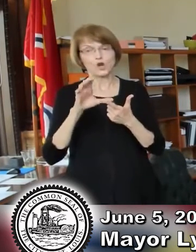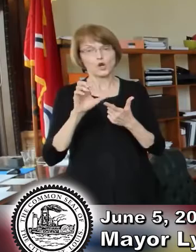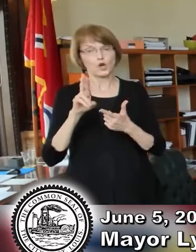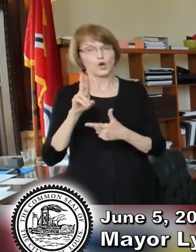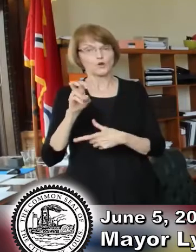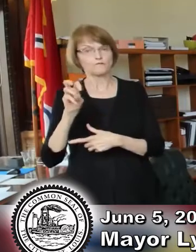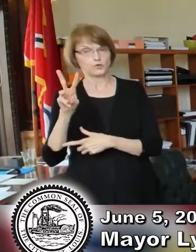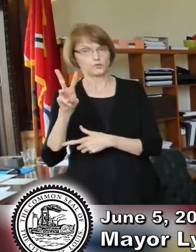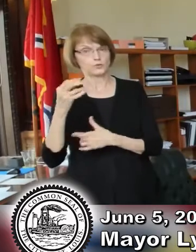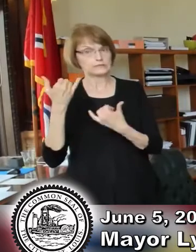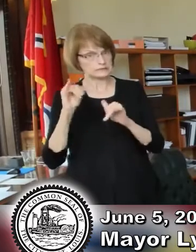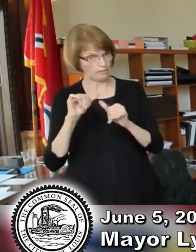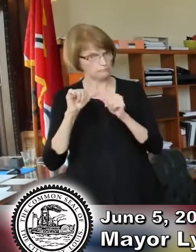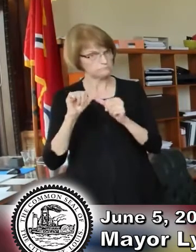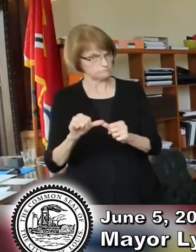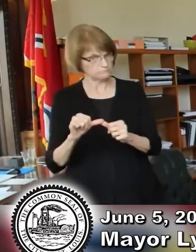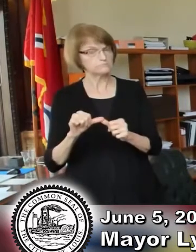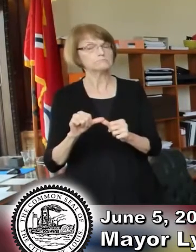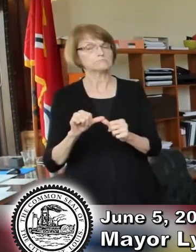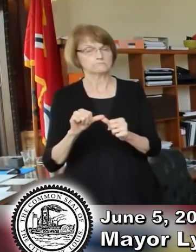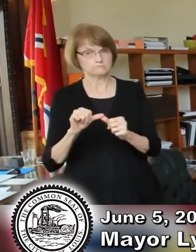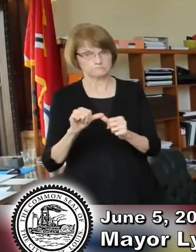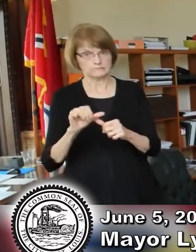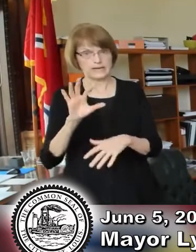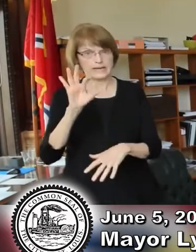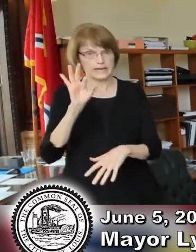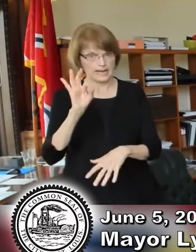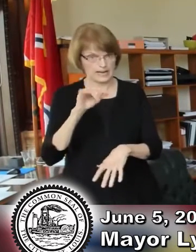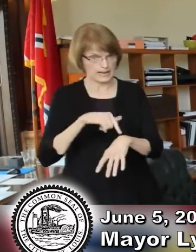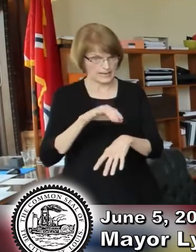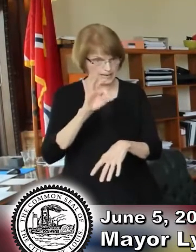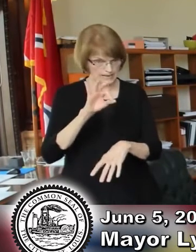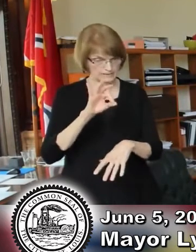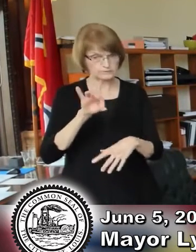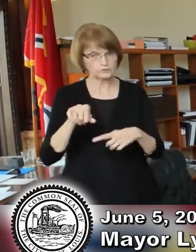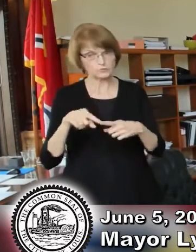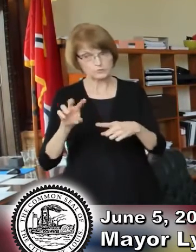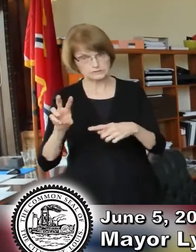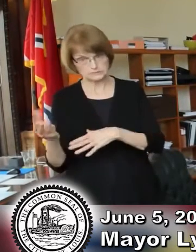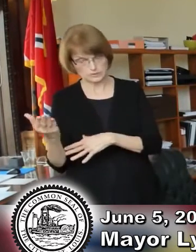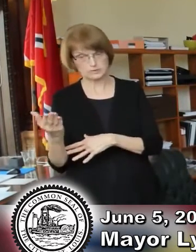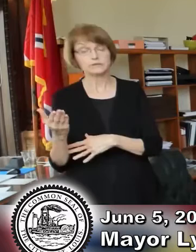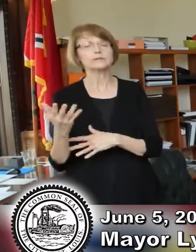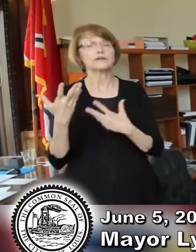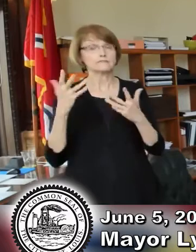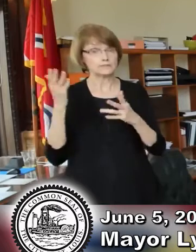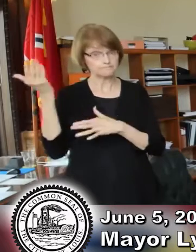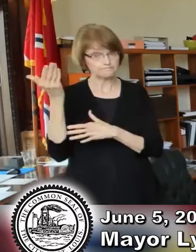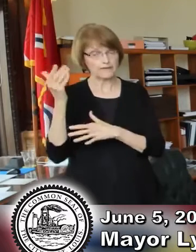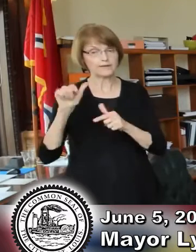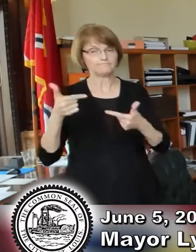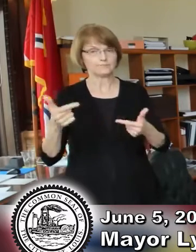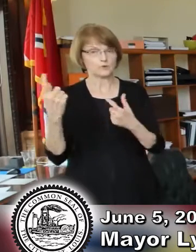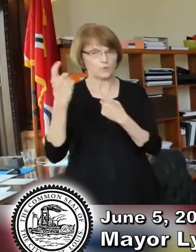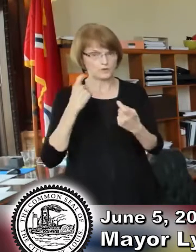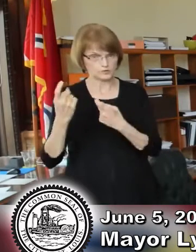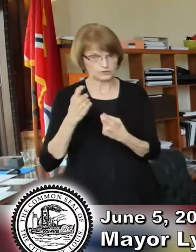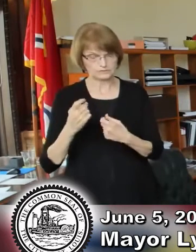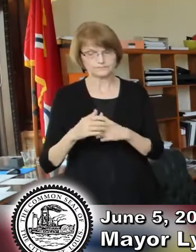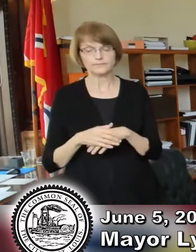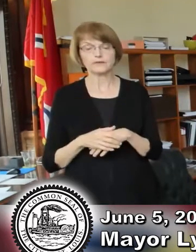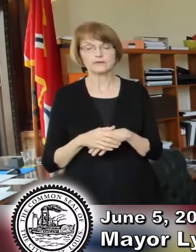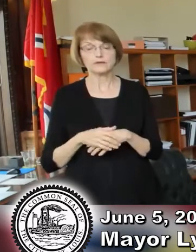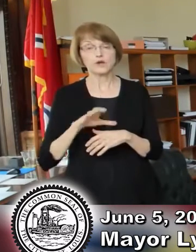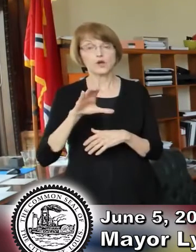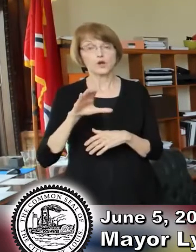that we are still under, and then I'll be glad to take your questions. So on the COVID